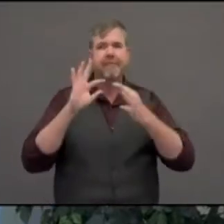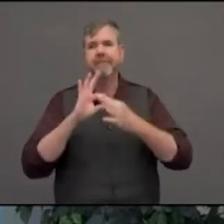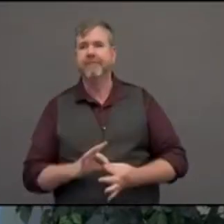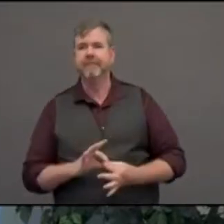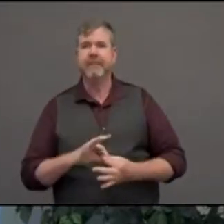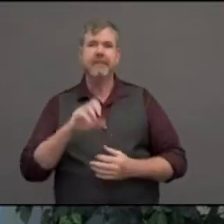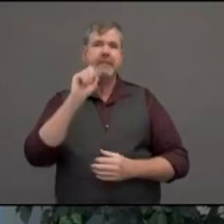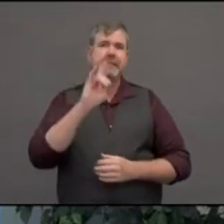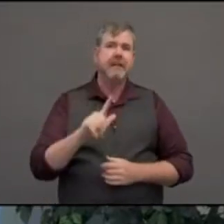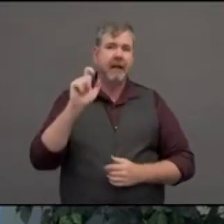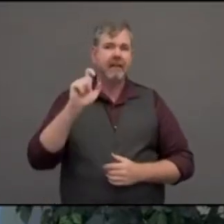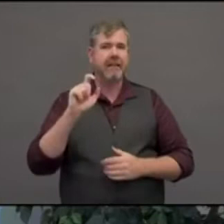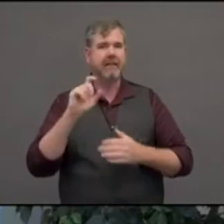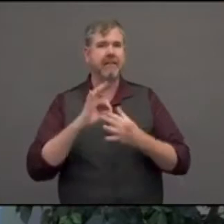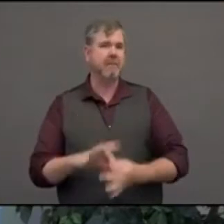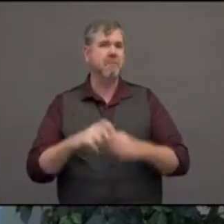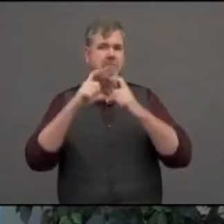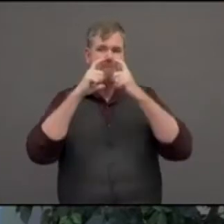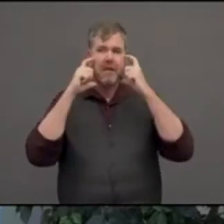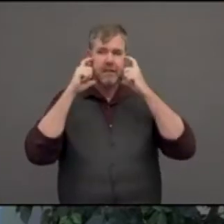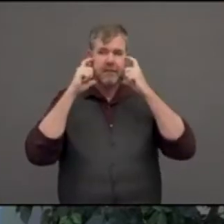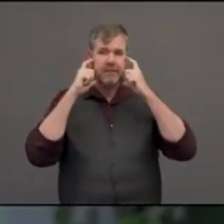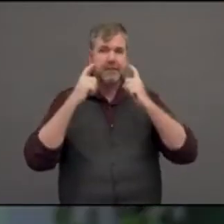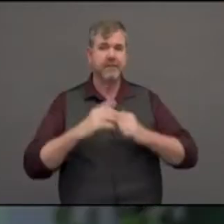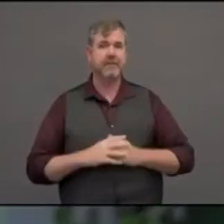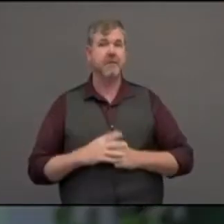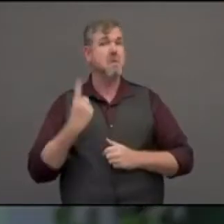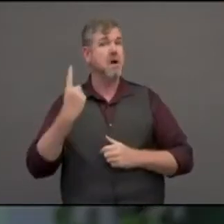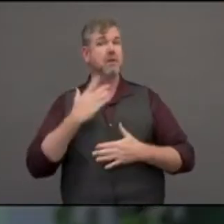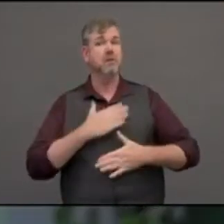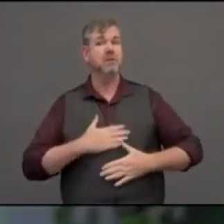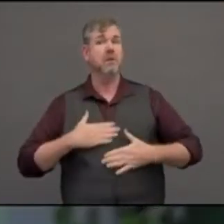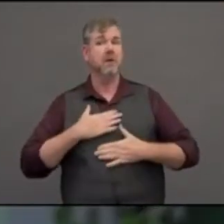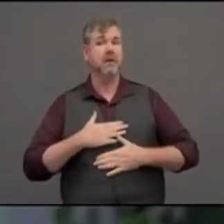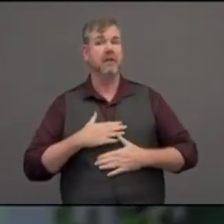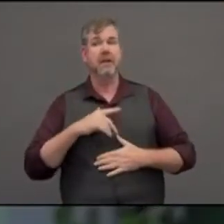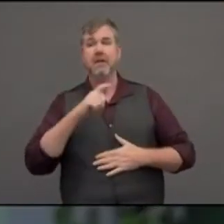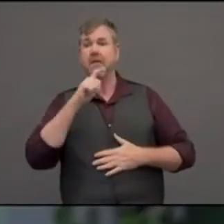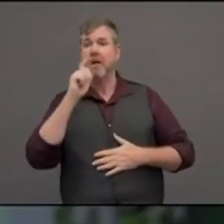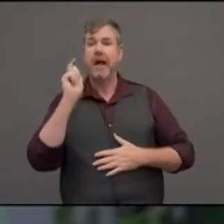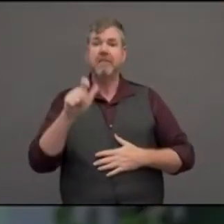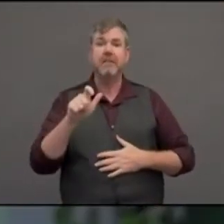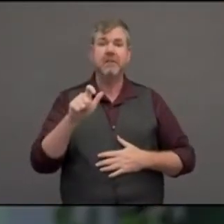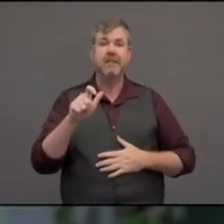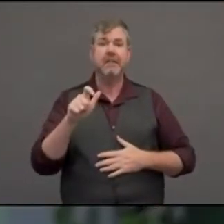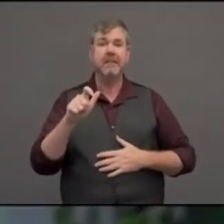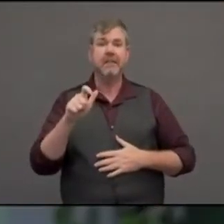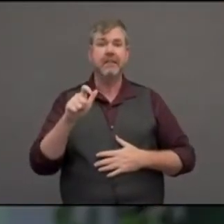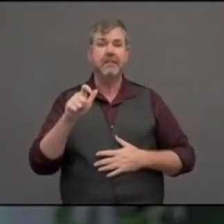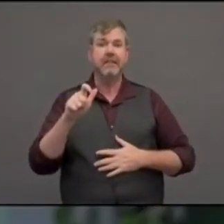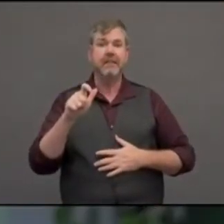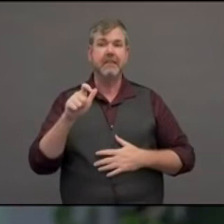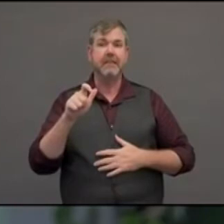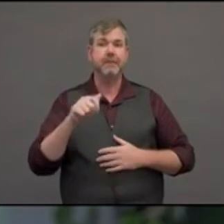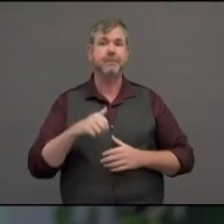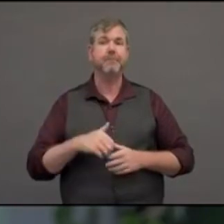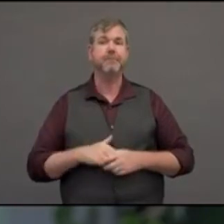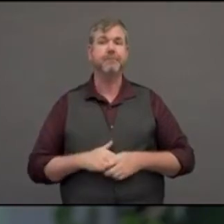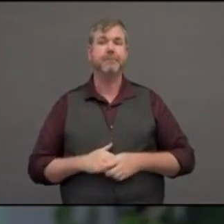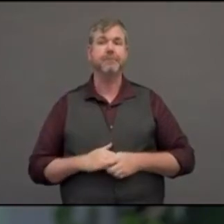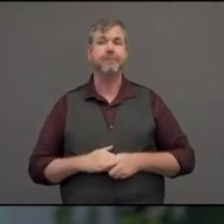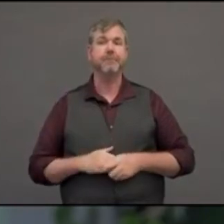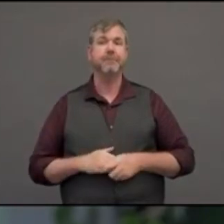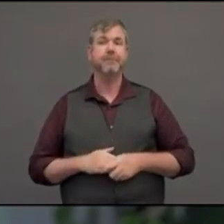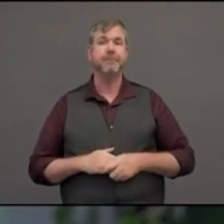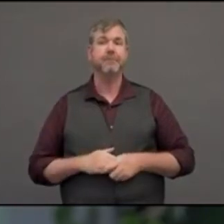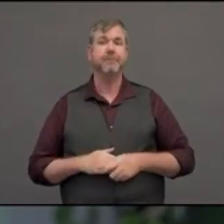face masks. And one thing I enjoy is I don't have to go every 2 or 3 days and clip the gray hairs out of my beard or